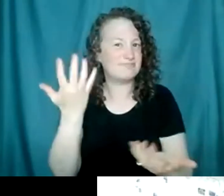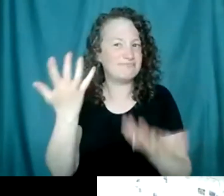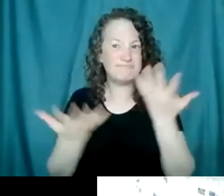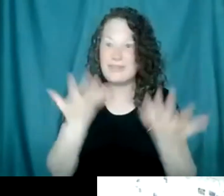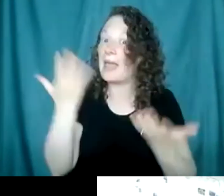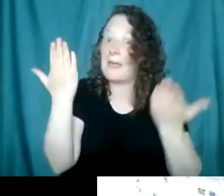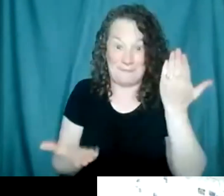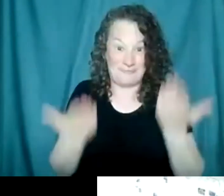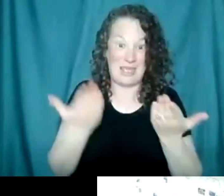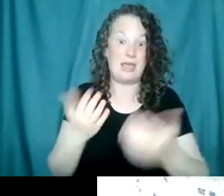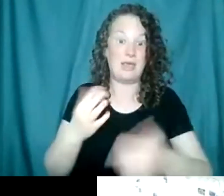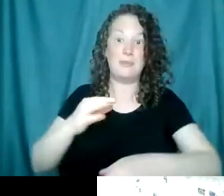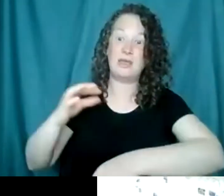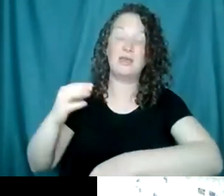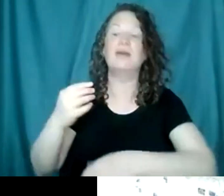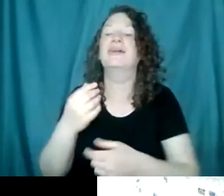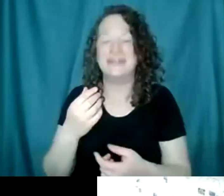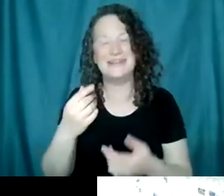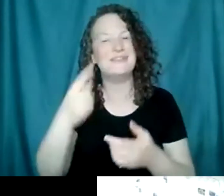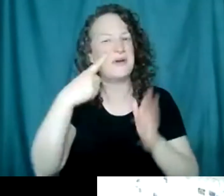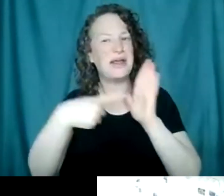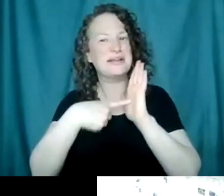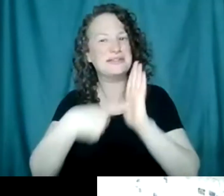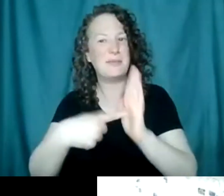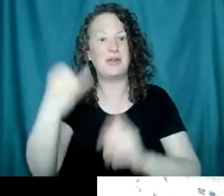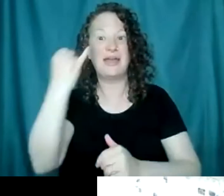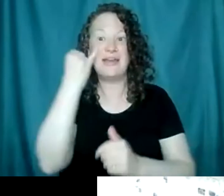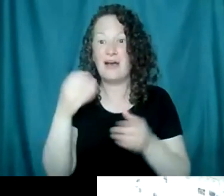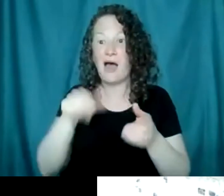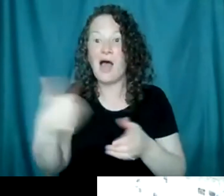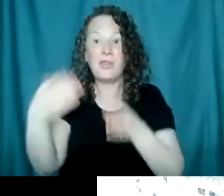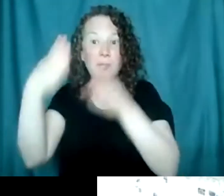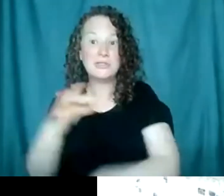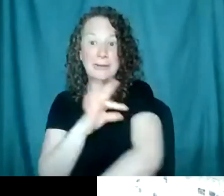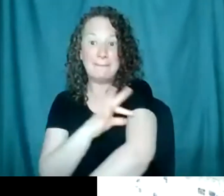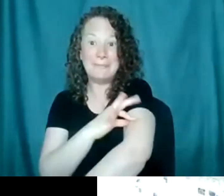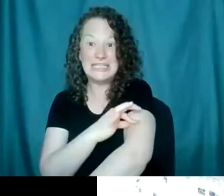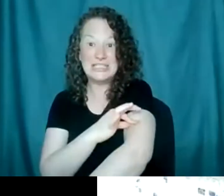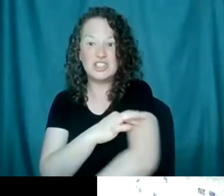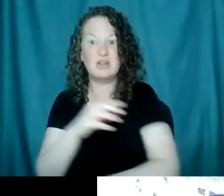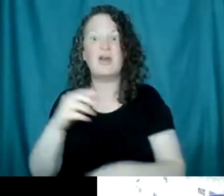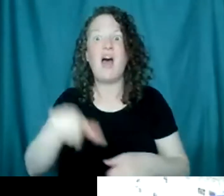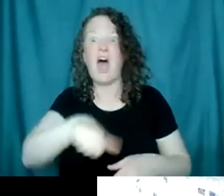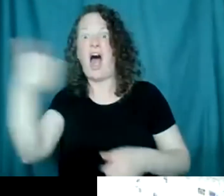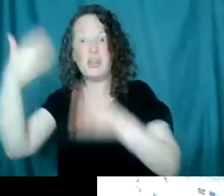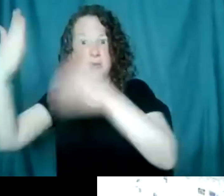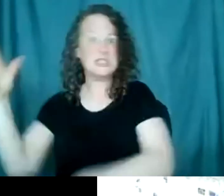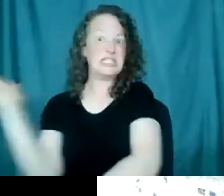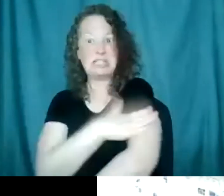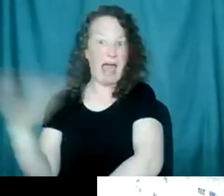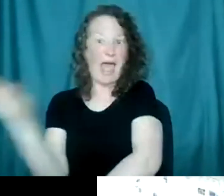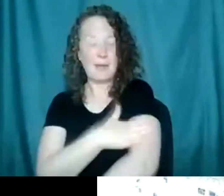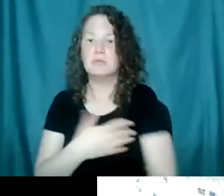be pinching you, but if someone's slapping you at the same time, you won't necessarily know that you're being pinched, because there's another huge